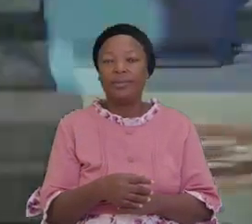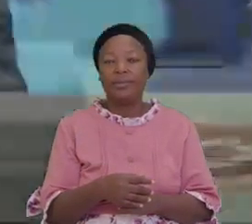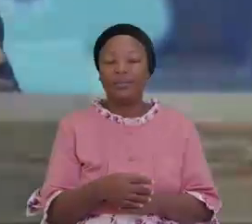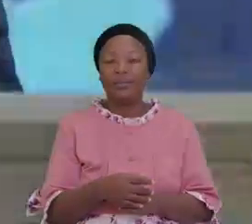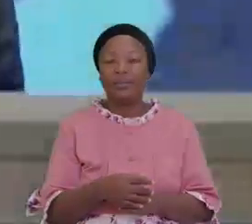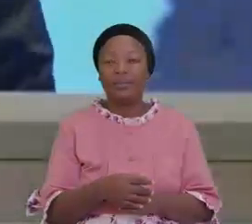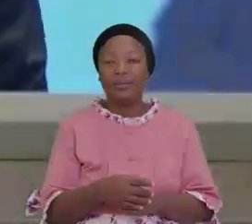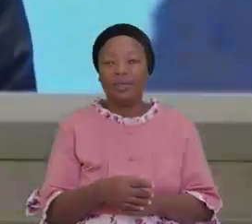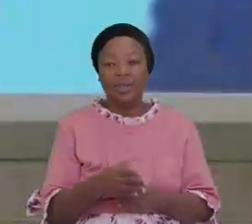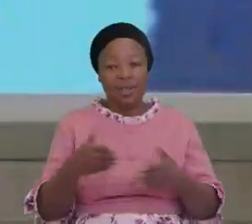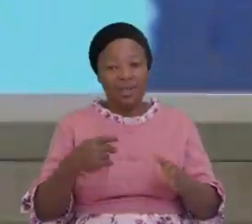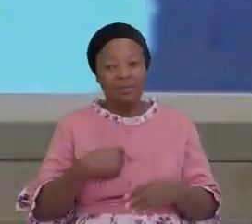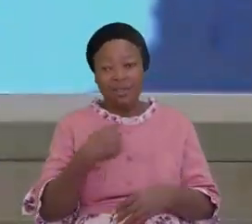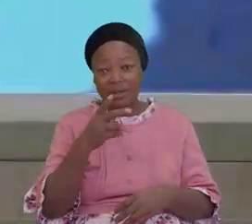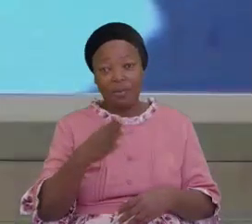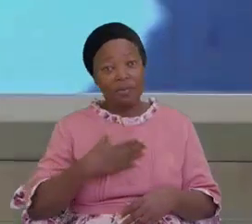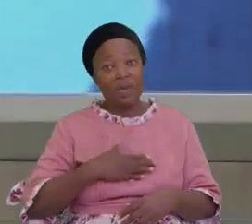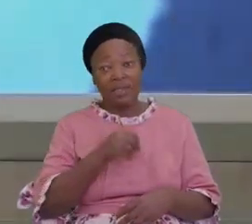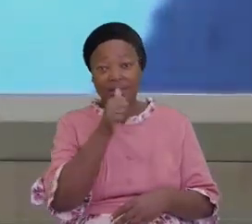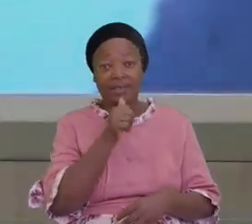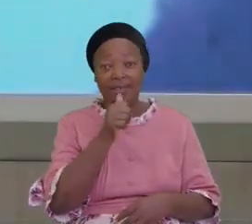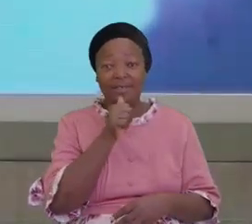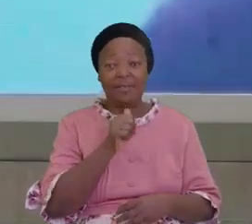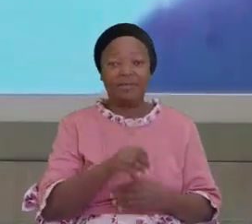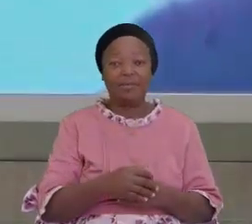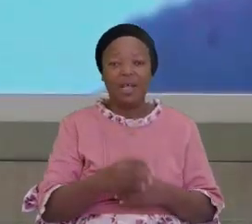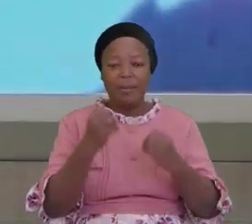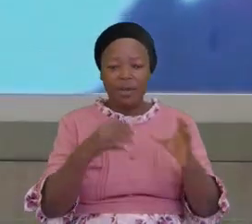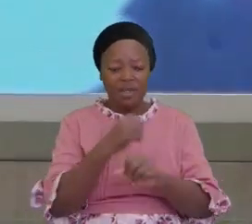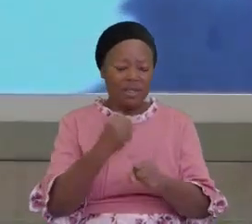Let me tell you my secret. Many years ago,